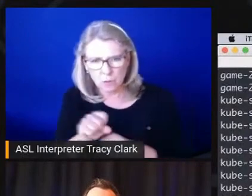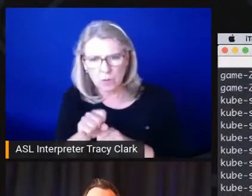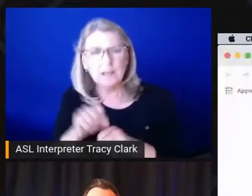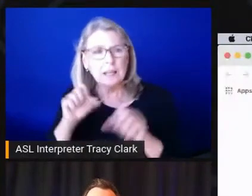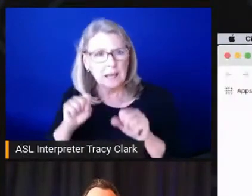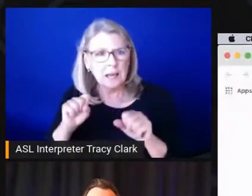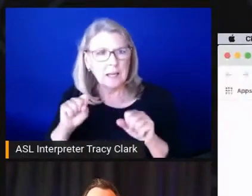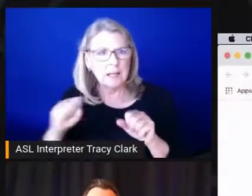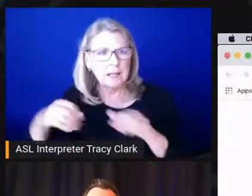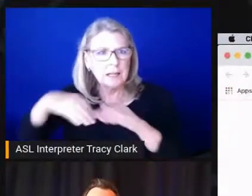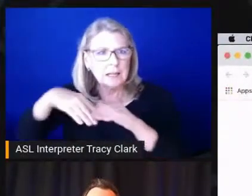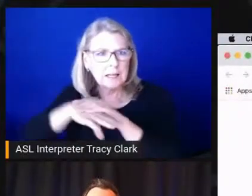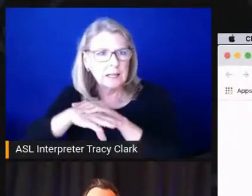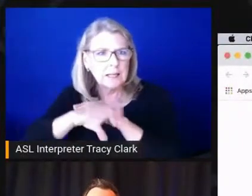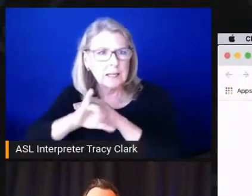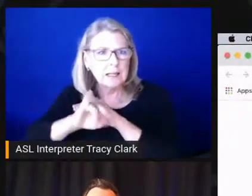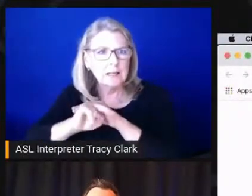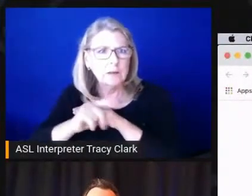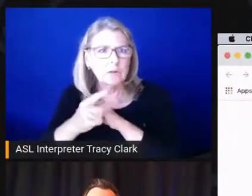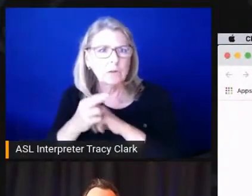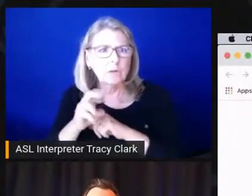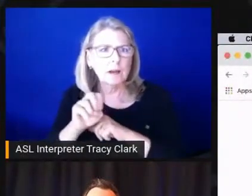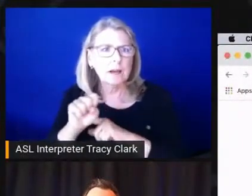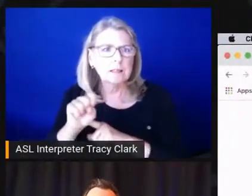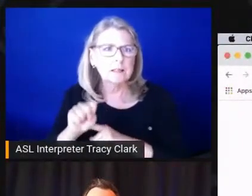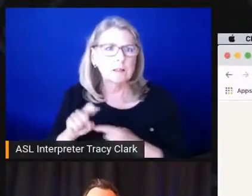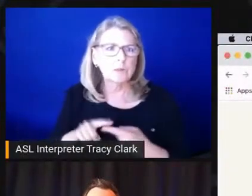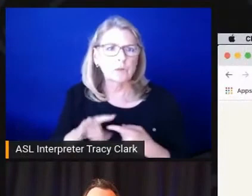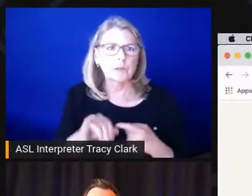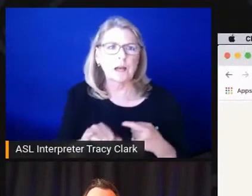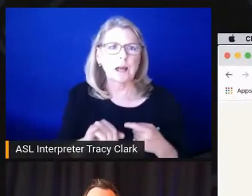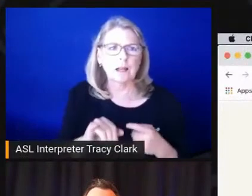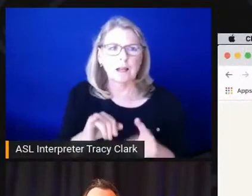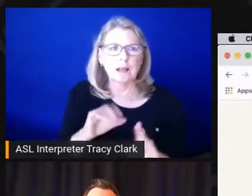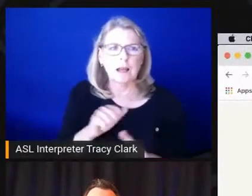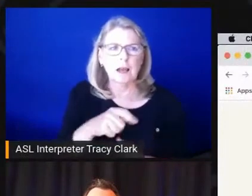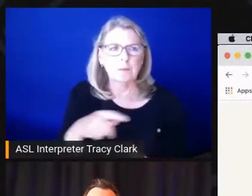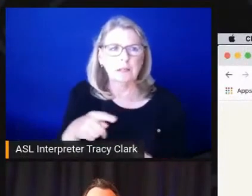your application from outside.